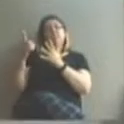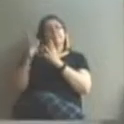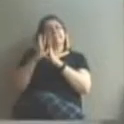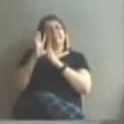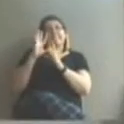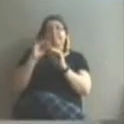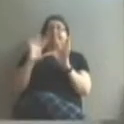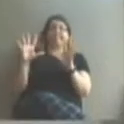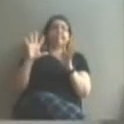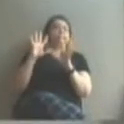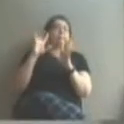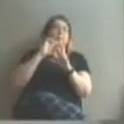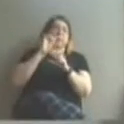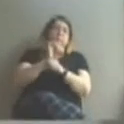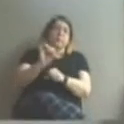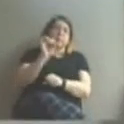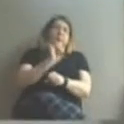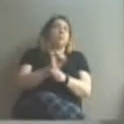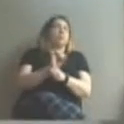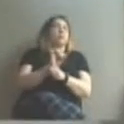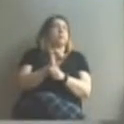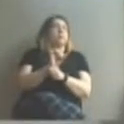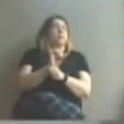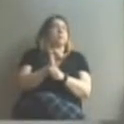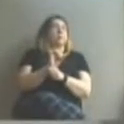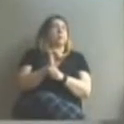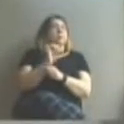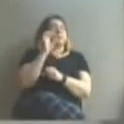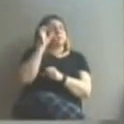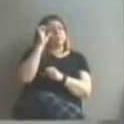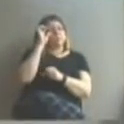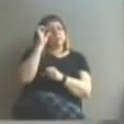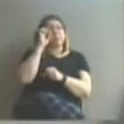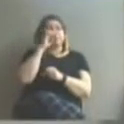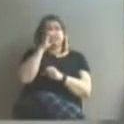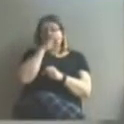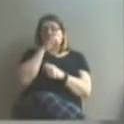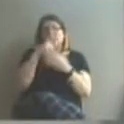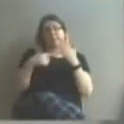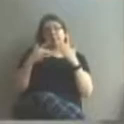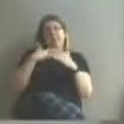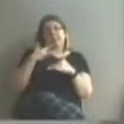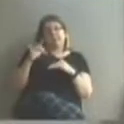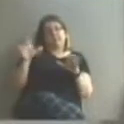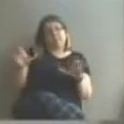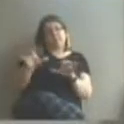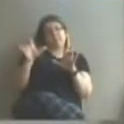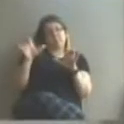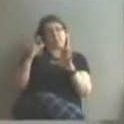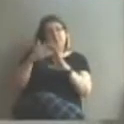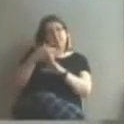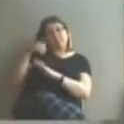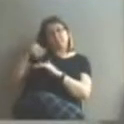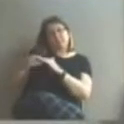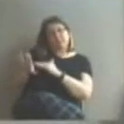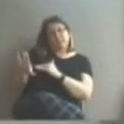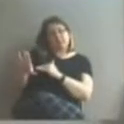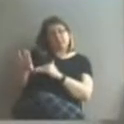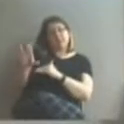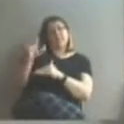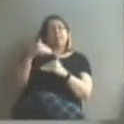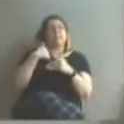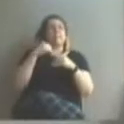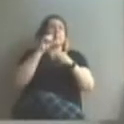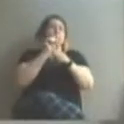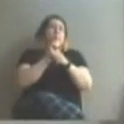this and effort to get it to where it is. What we have typically done prior to you coming is we have a work